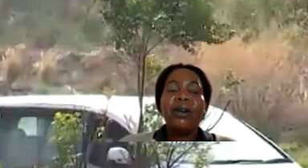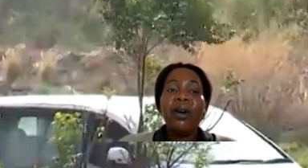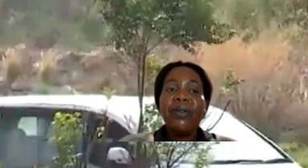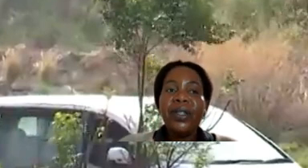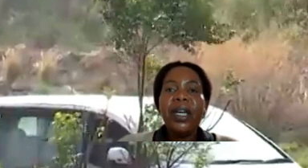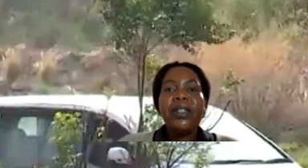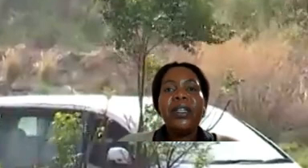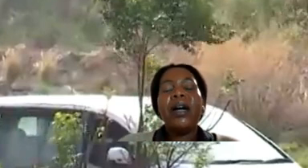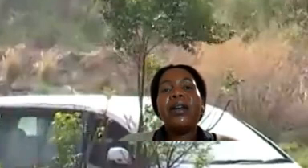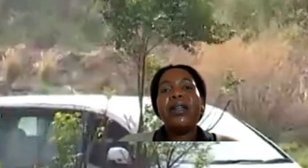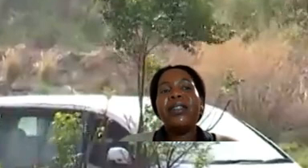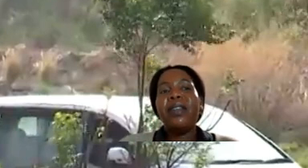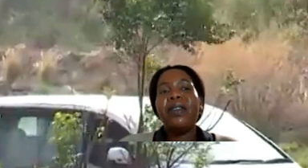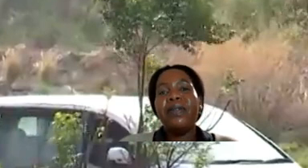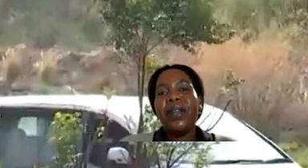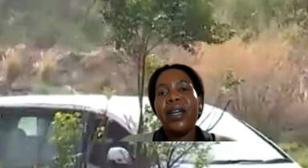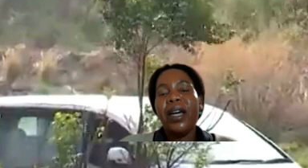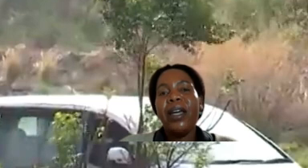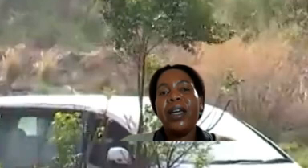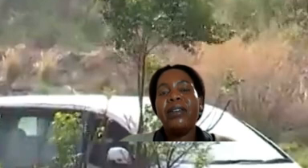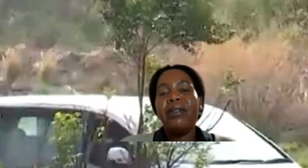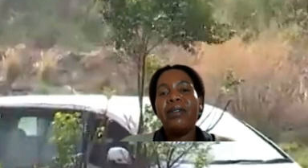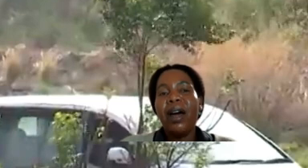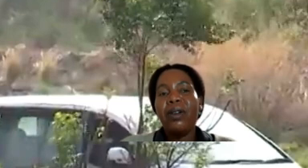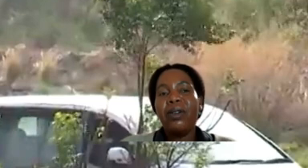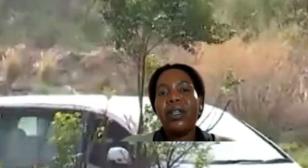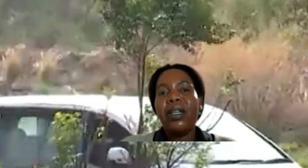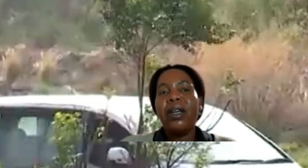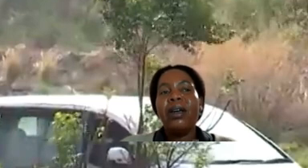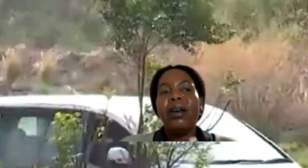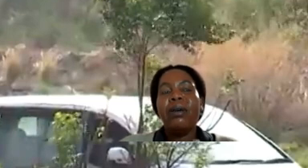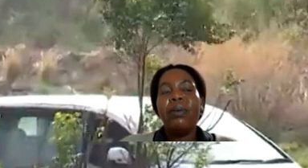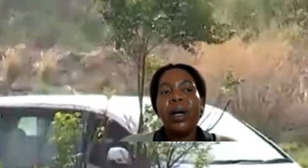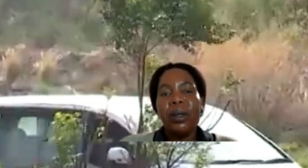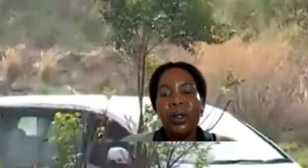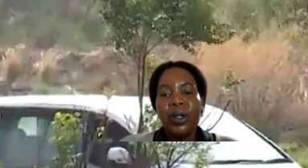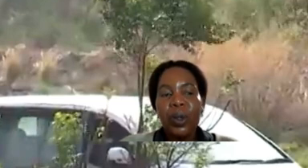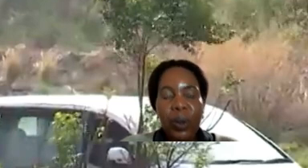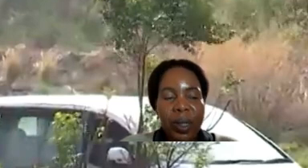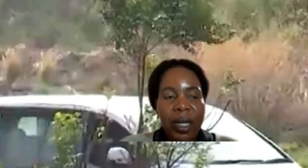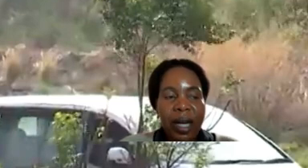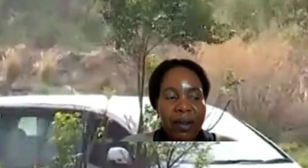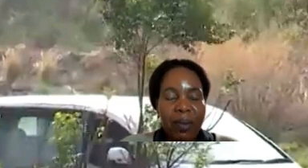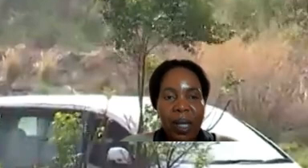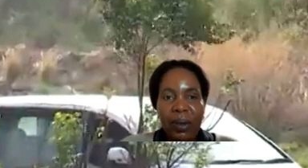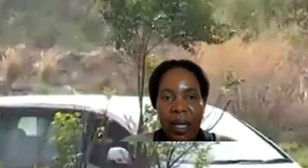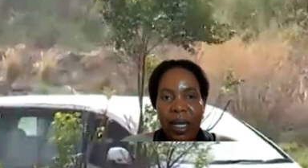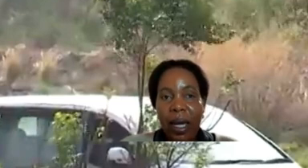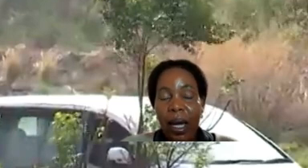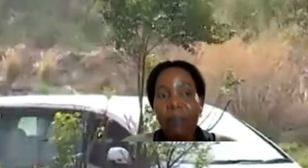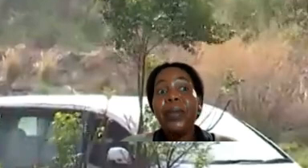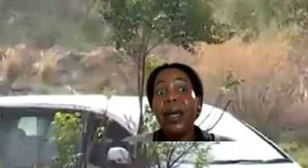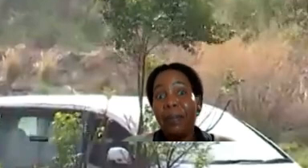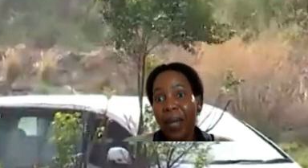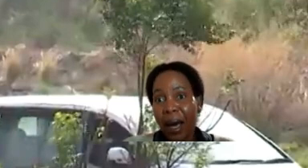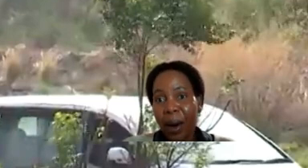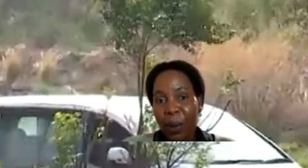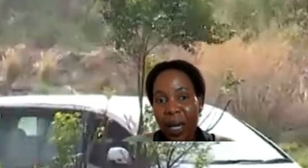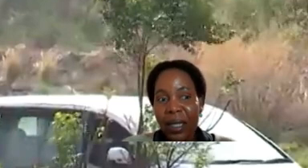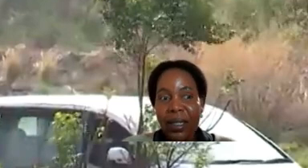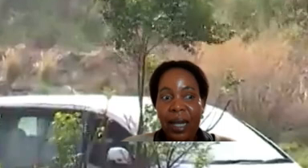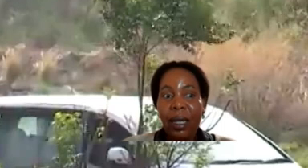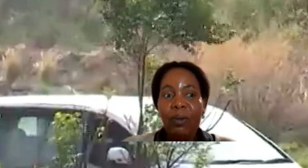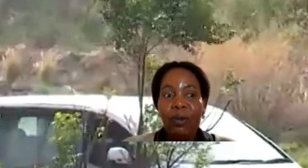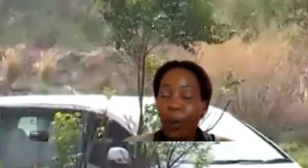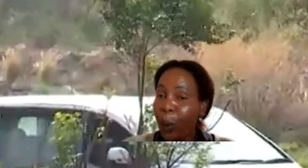Now the conversation now in South Africa is around, well, should the government really help them now